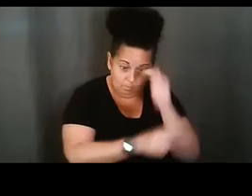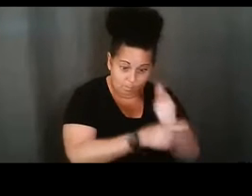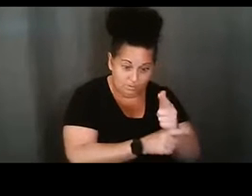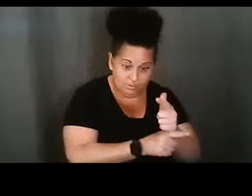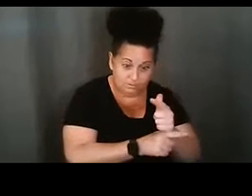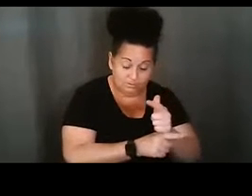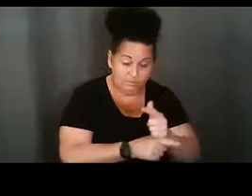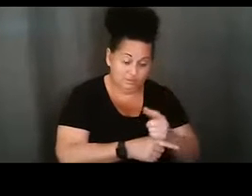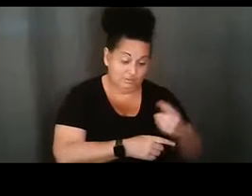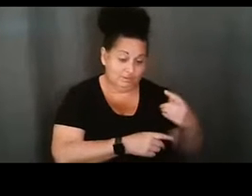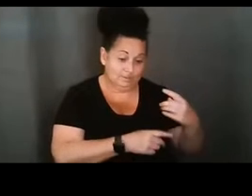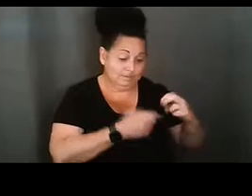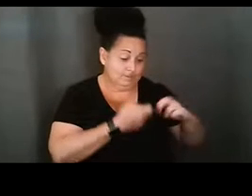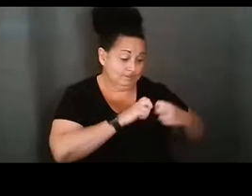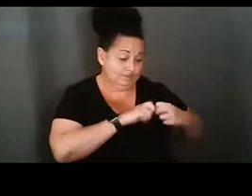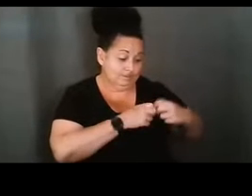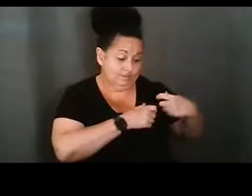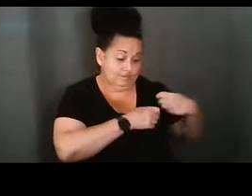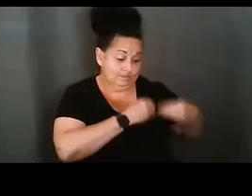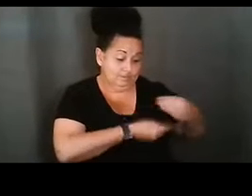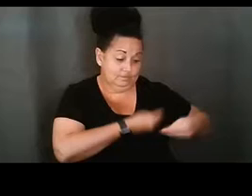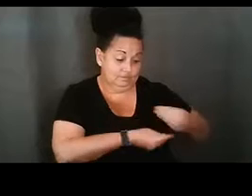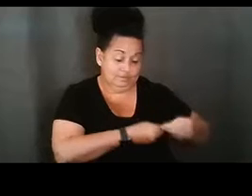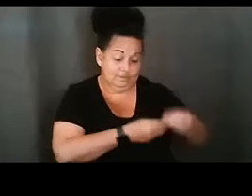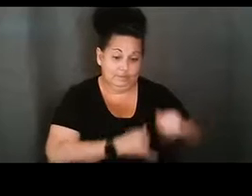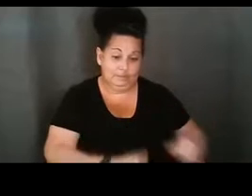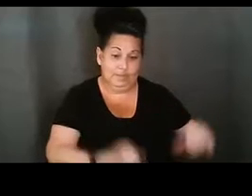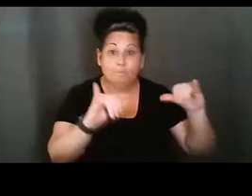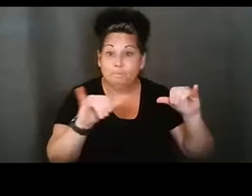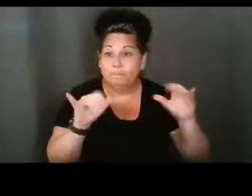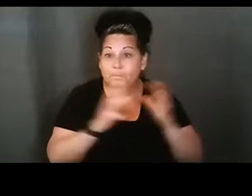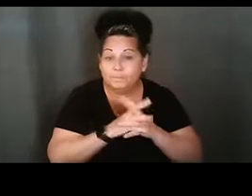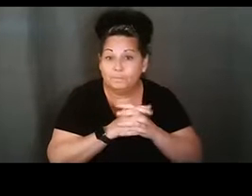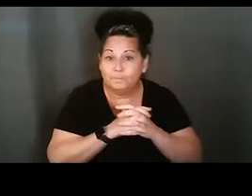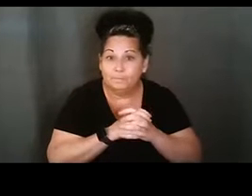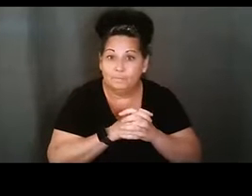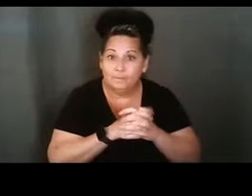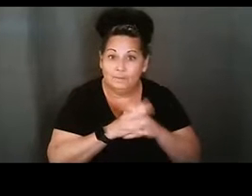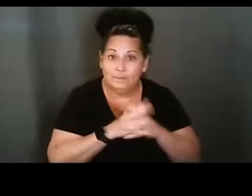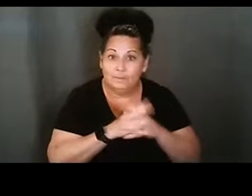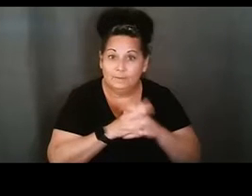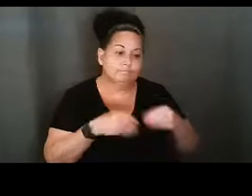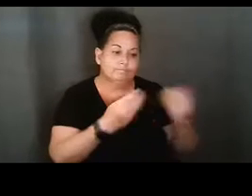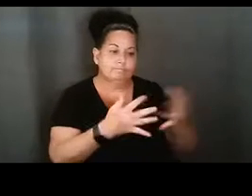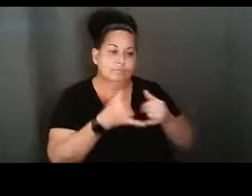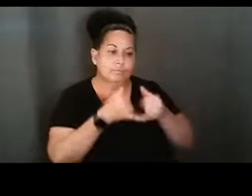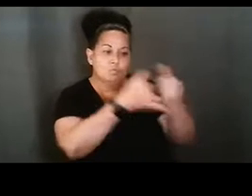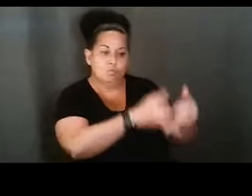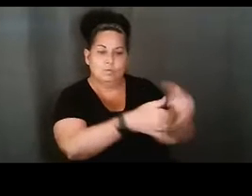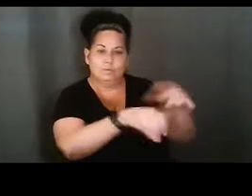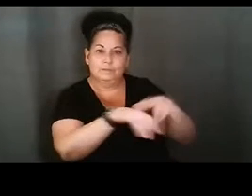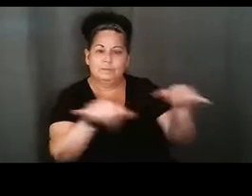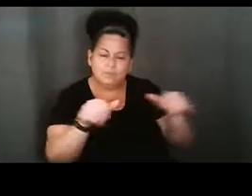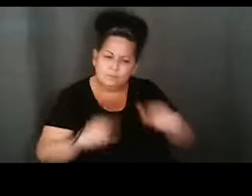DNA. So we need to make those exercises challenging to them and make it rewarding at the same time. Yeah, it's okay